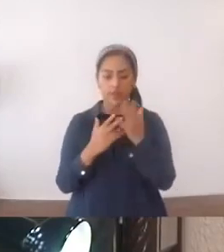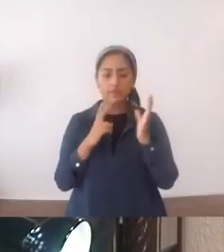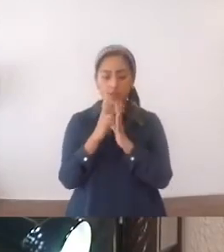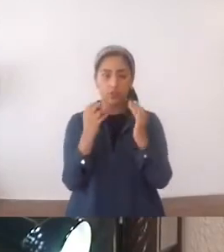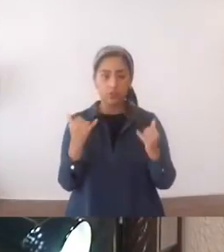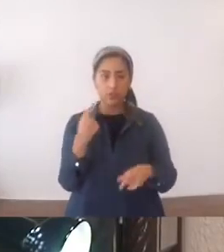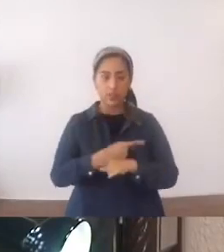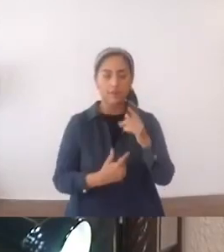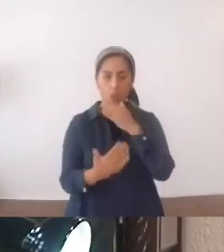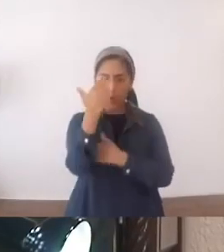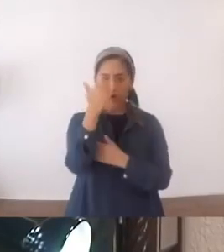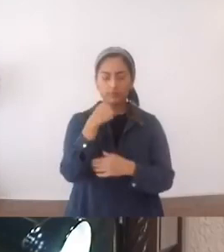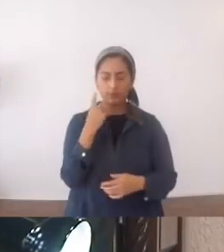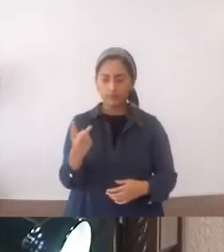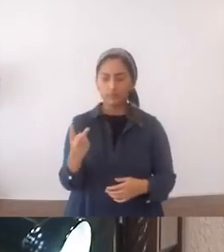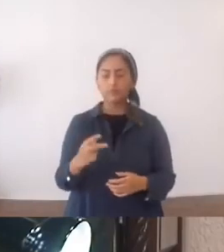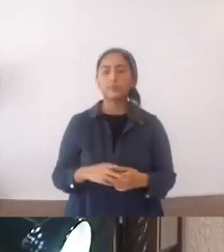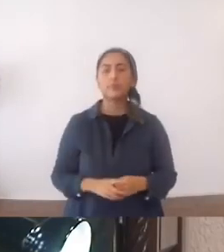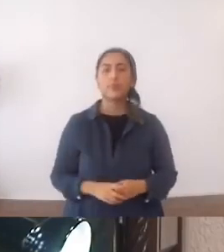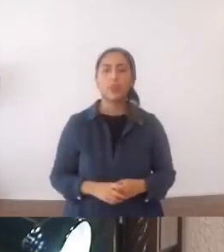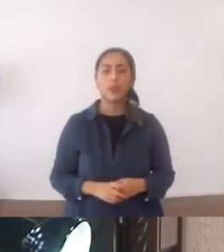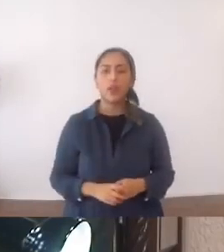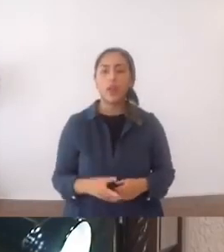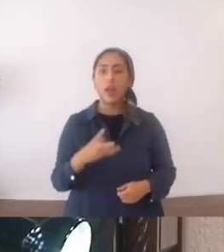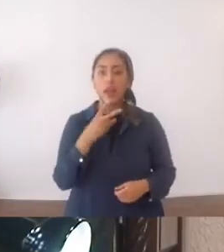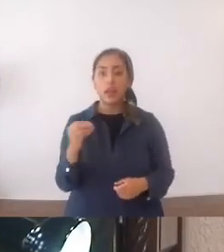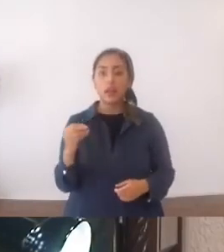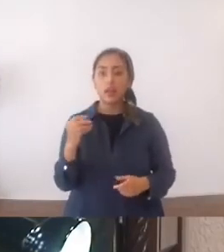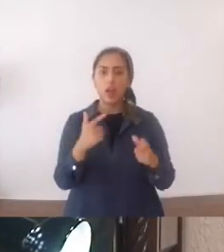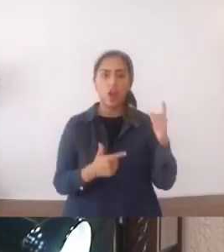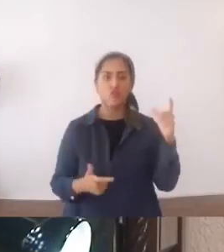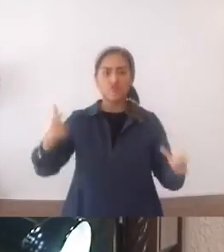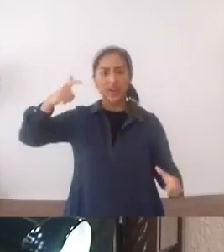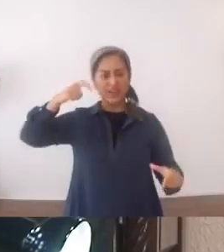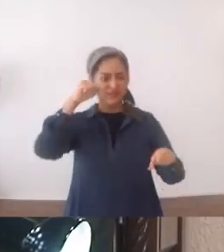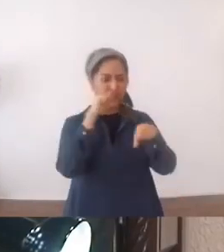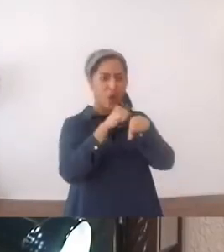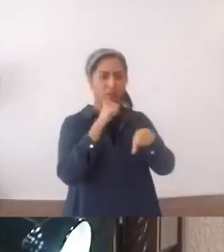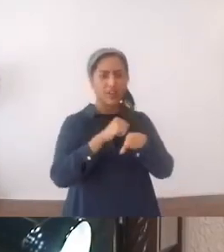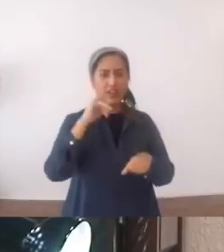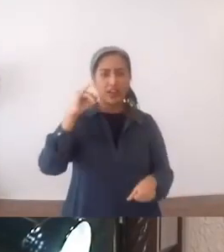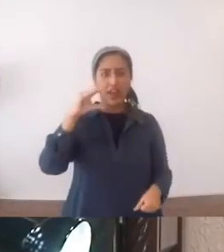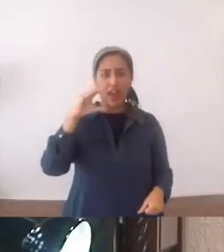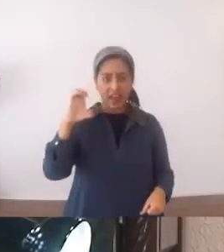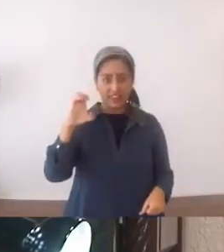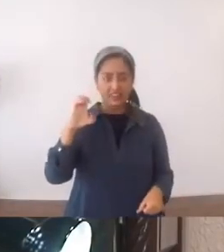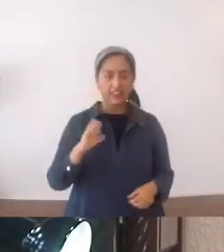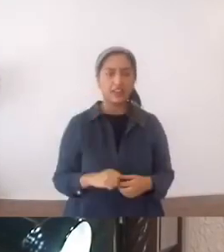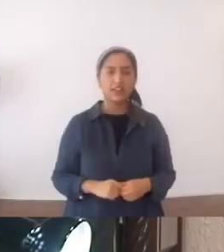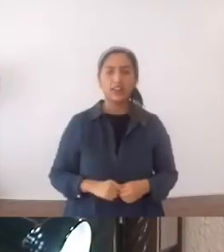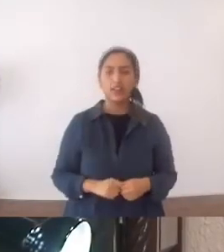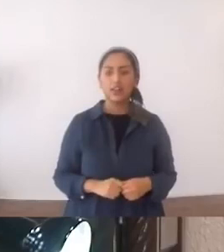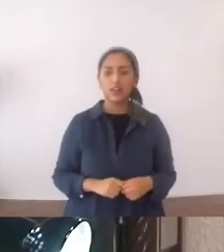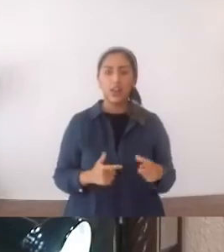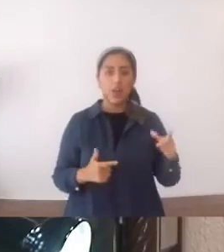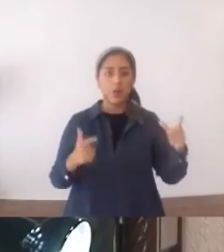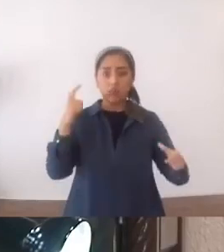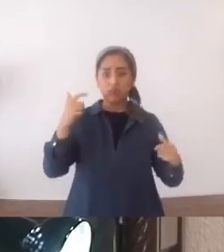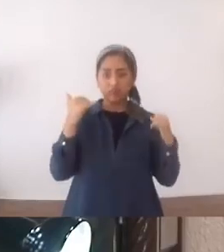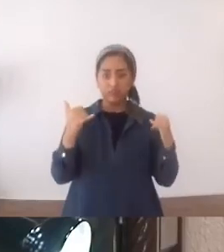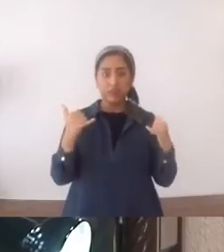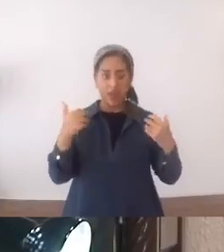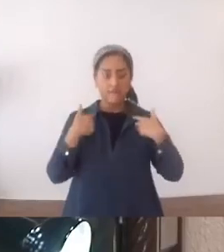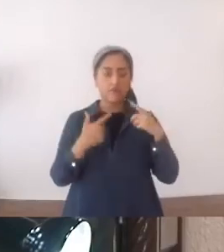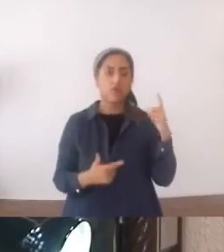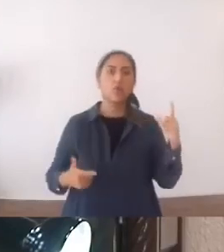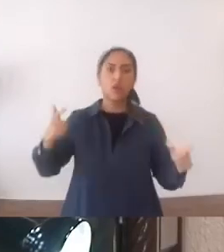moment. Y yo estuve viendo unos videos hoy en la mañana I was watching some videos this y morning, esta gran piedra de hielo and this great rock